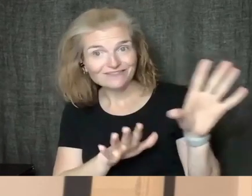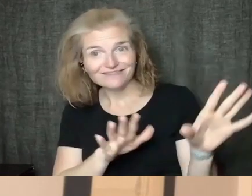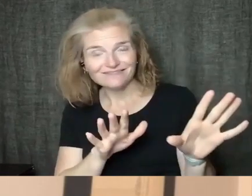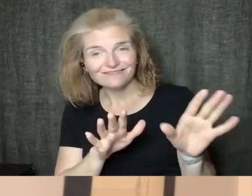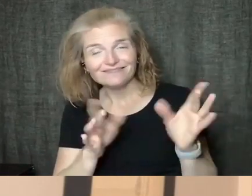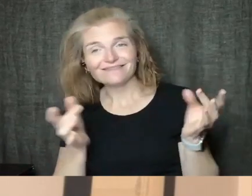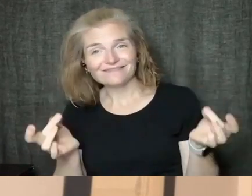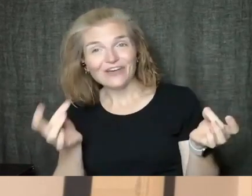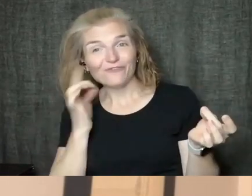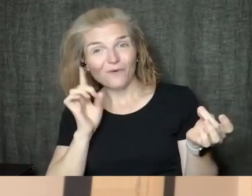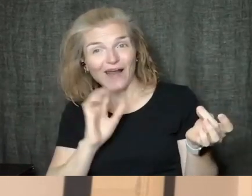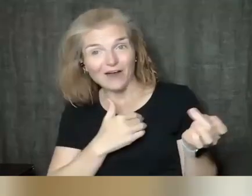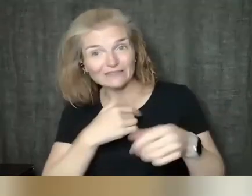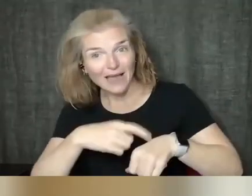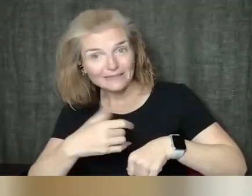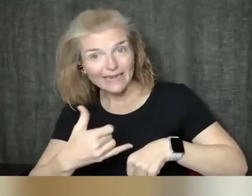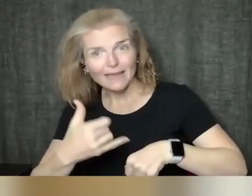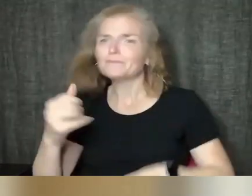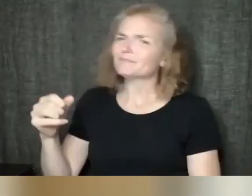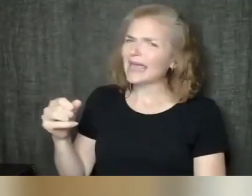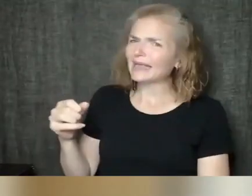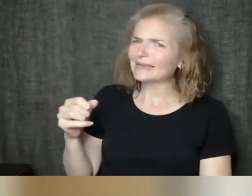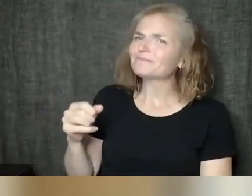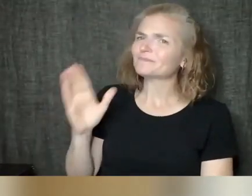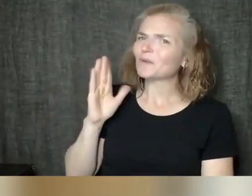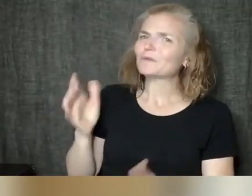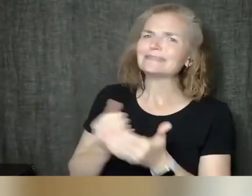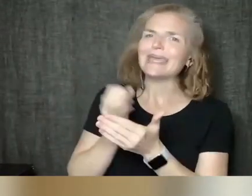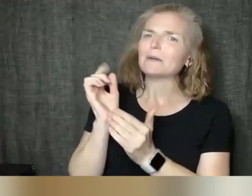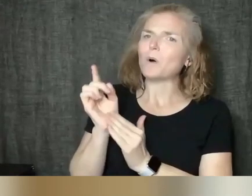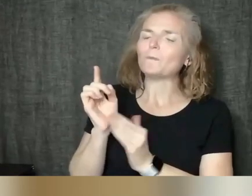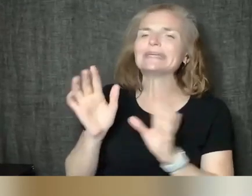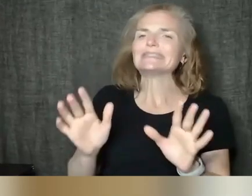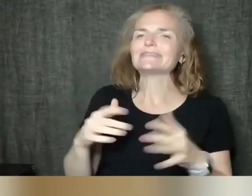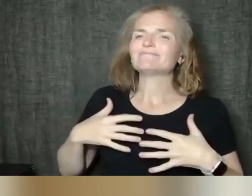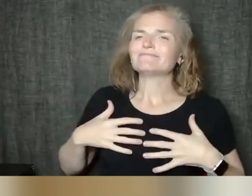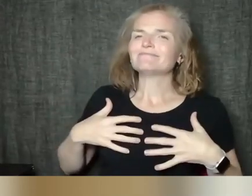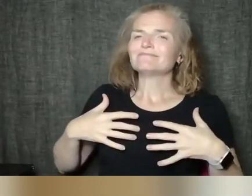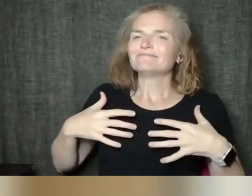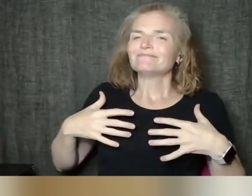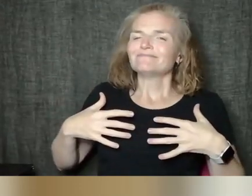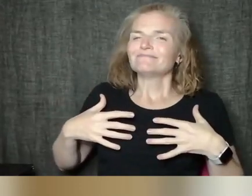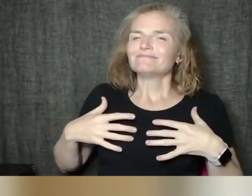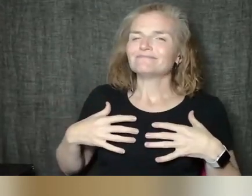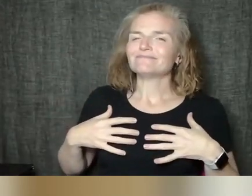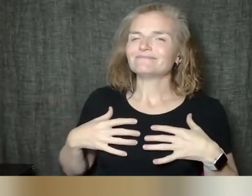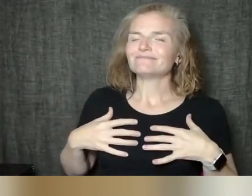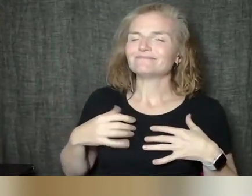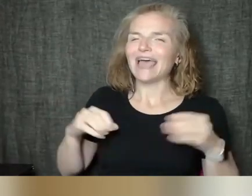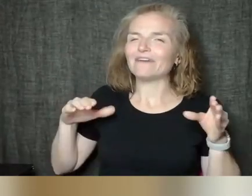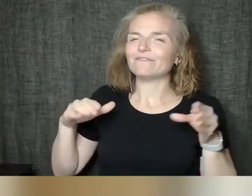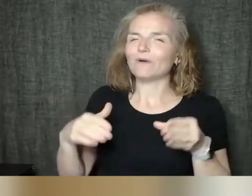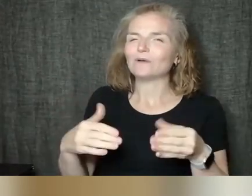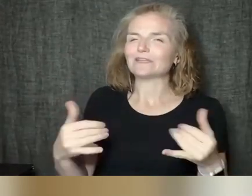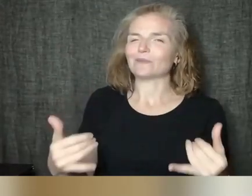time together today? Sure. Well, let's just take a moment to take a few breaths and actually be present for your